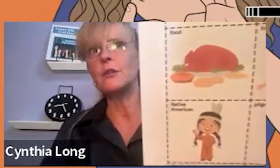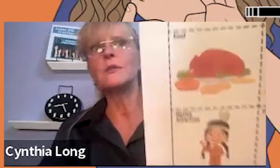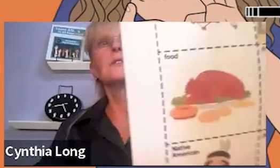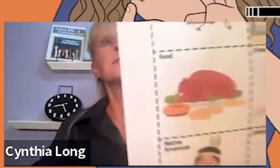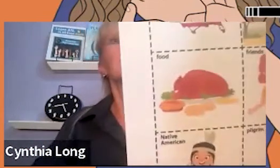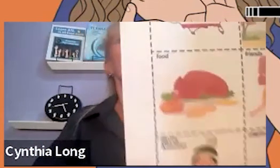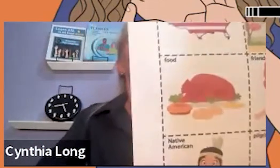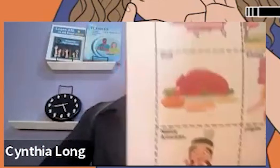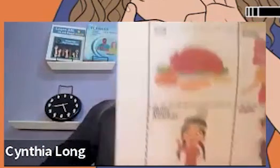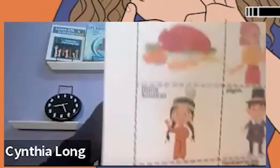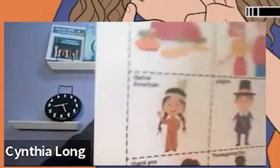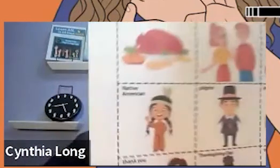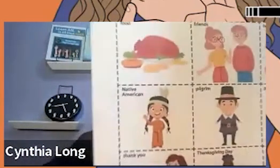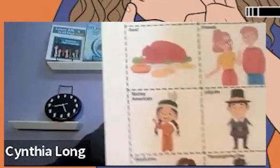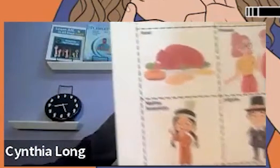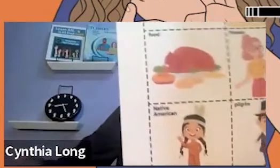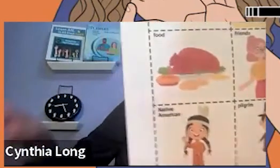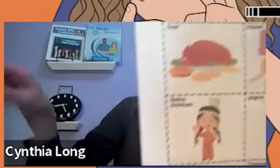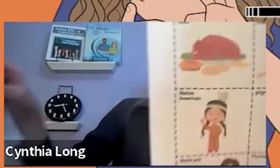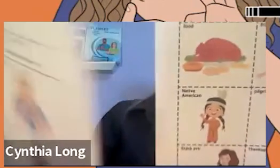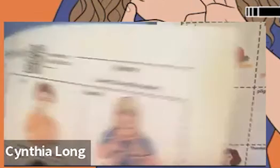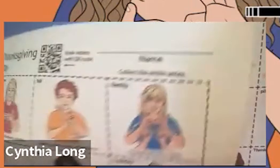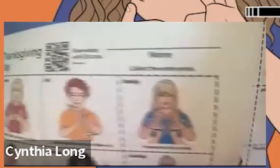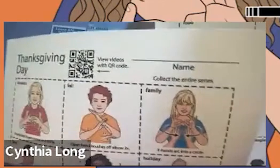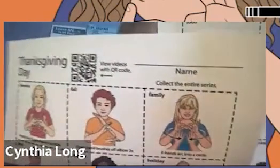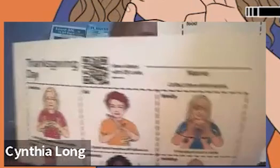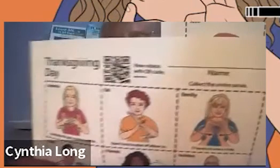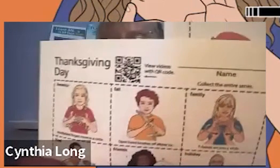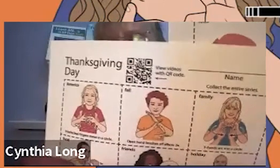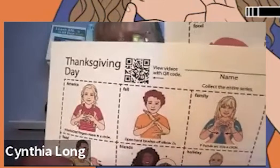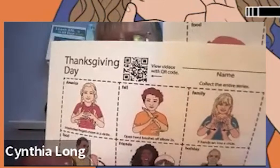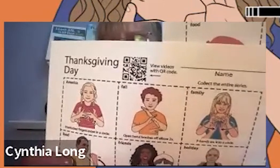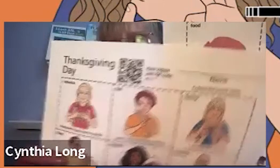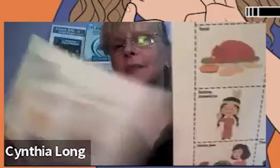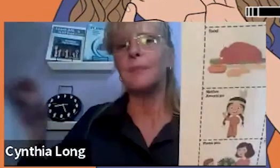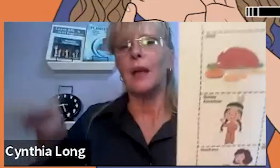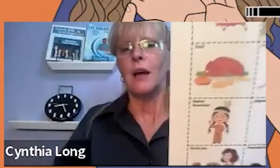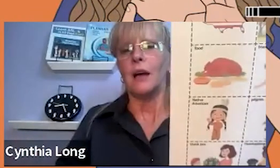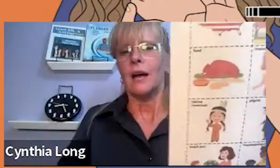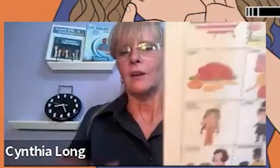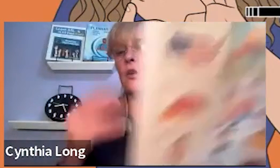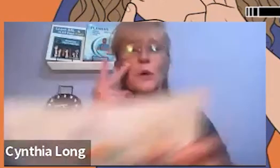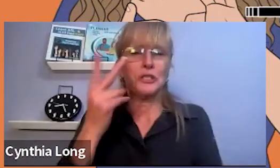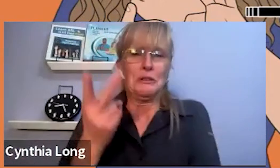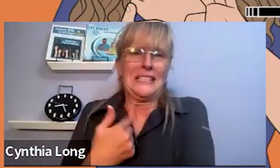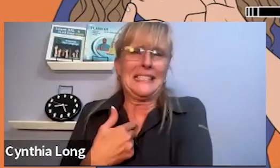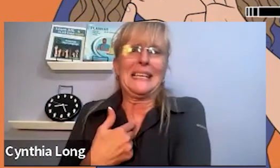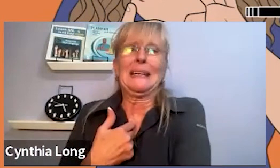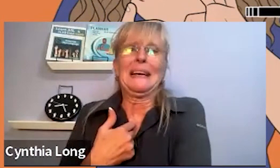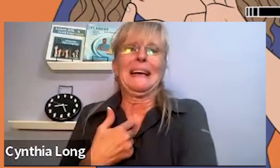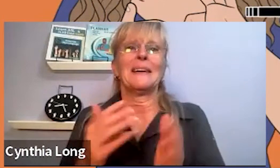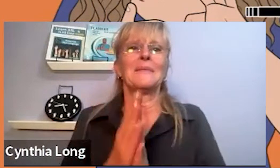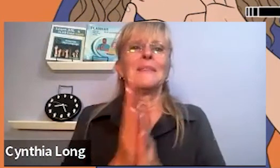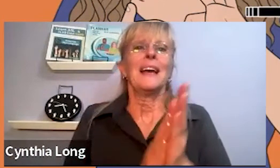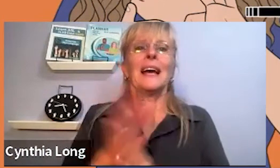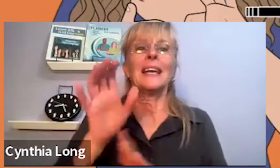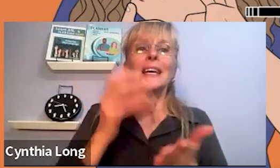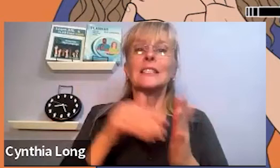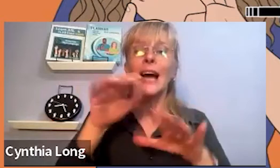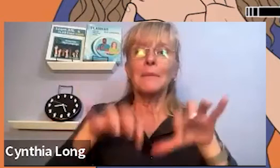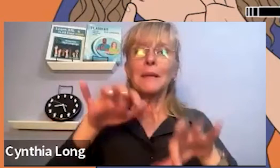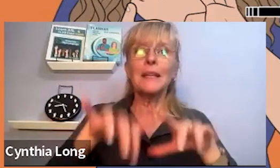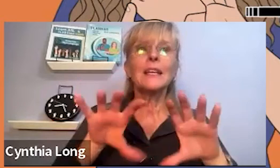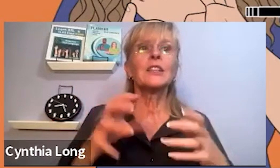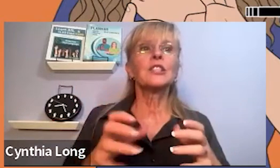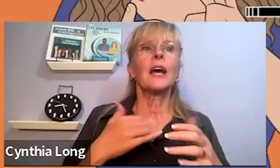you can use. You can take a screenshot of this. I hope you can see this. I don't know what you can see.